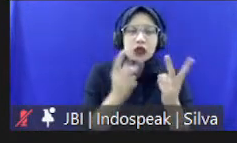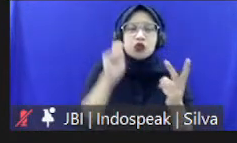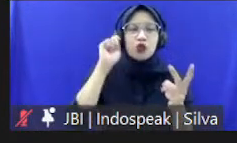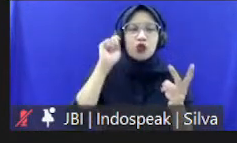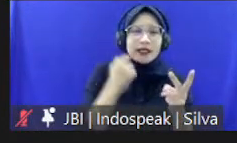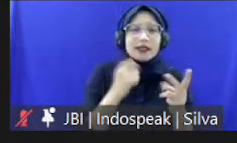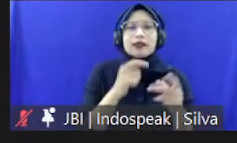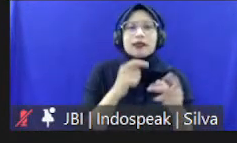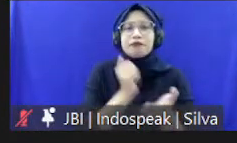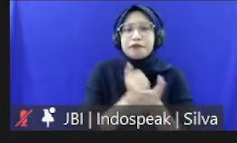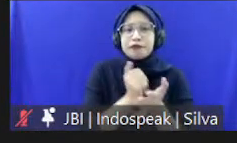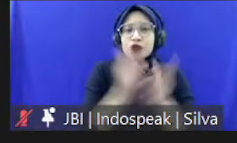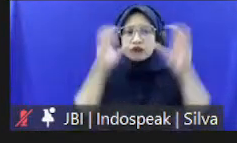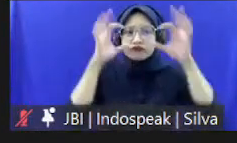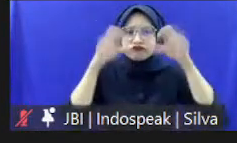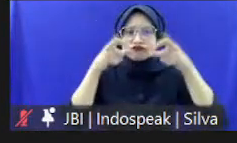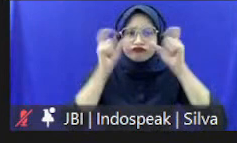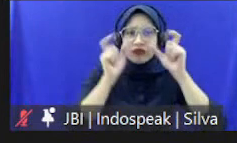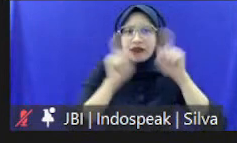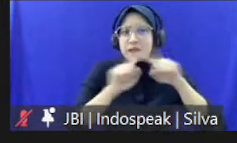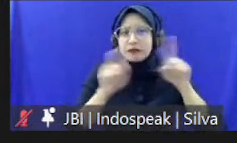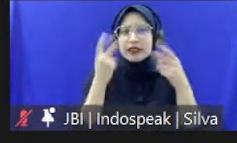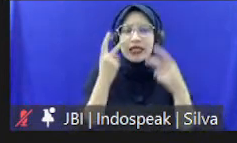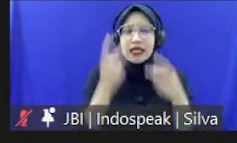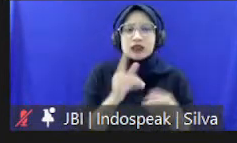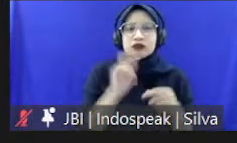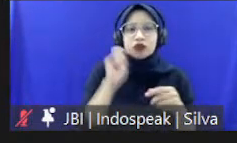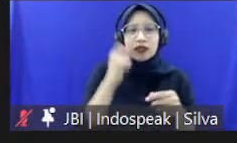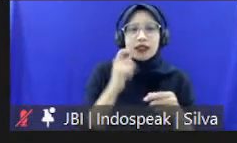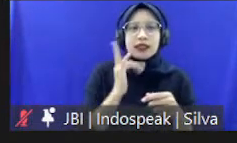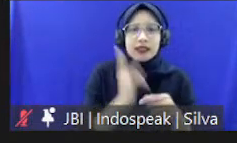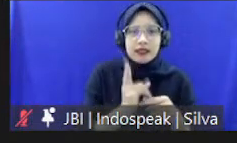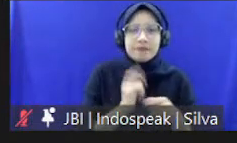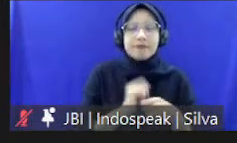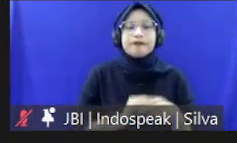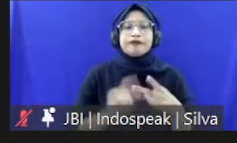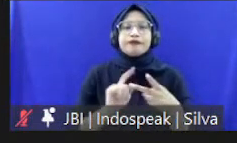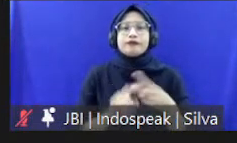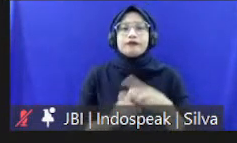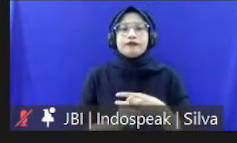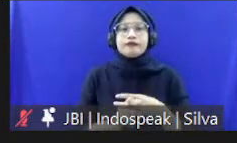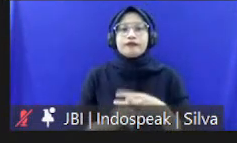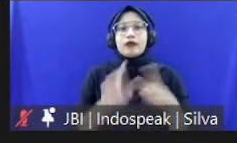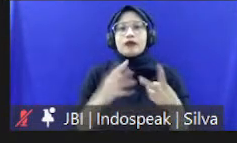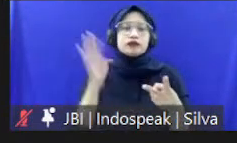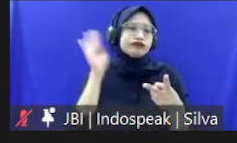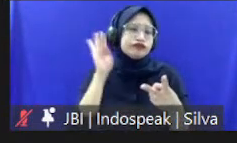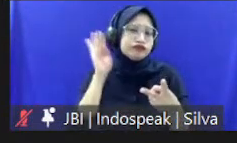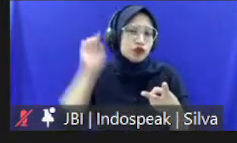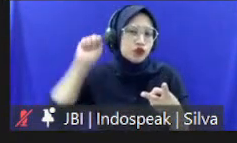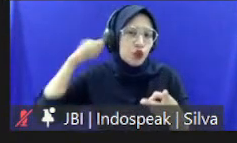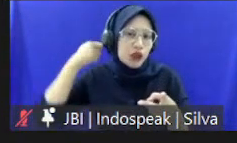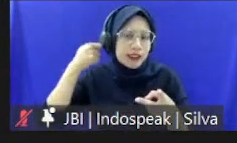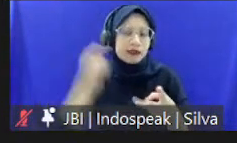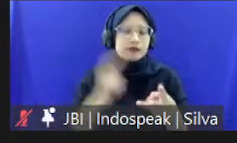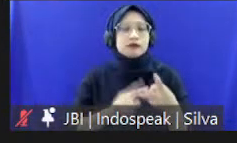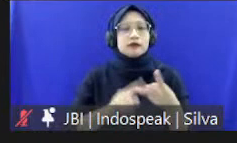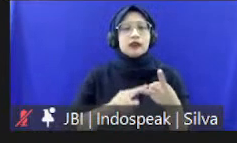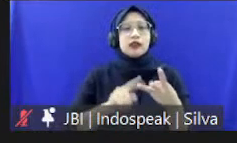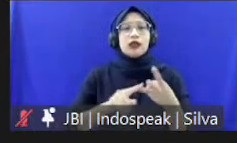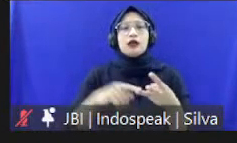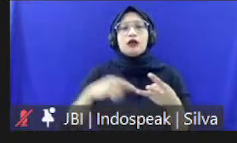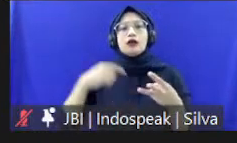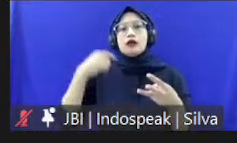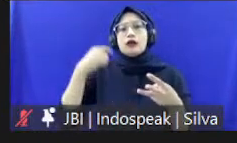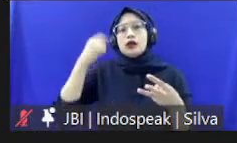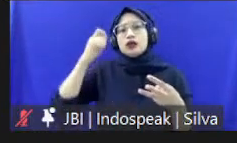that surrounds the person with a health condition. Difficulty hearing, difficulty walking or climbing